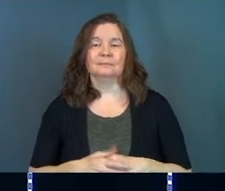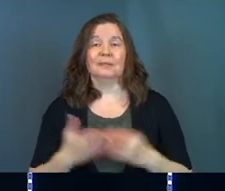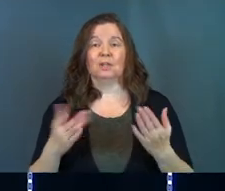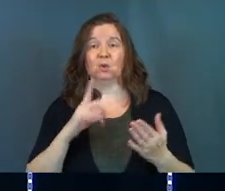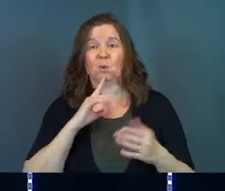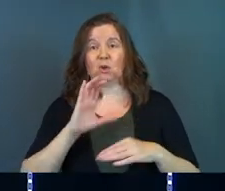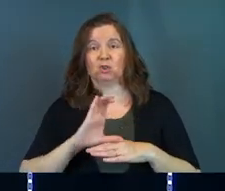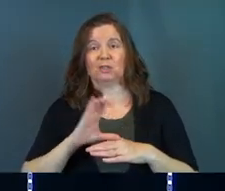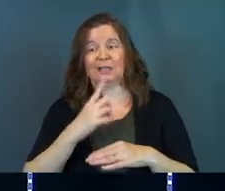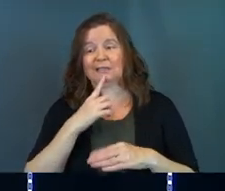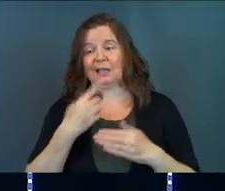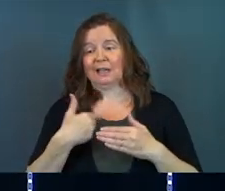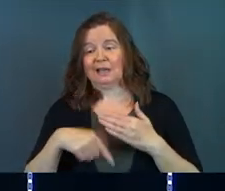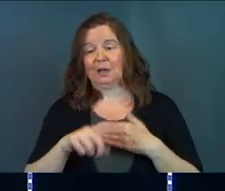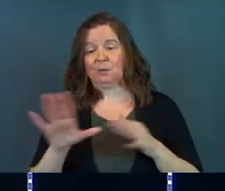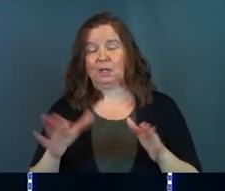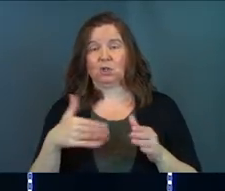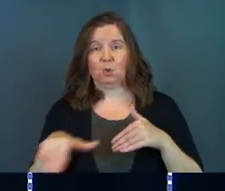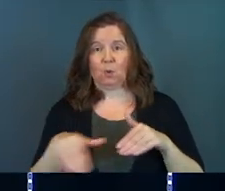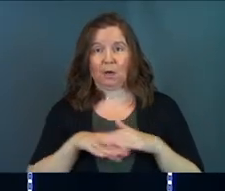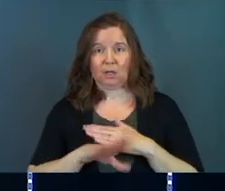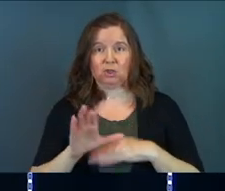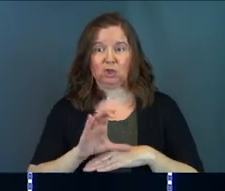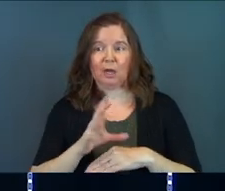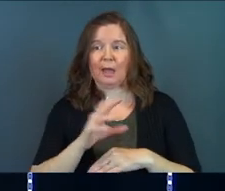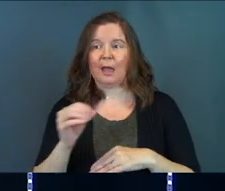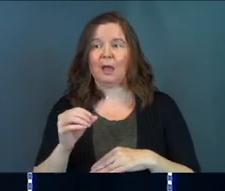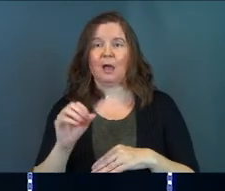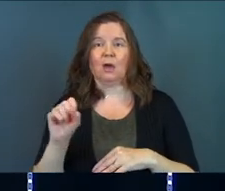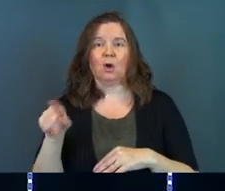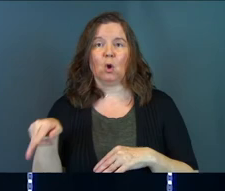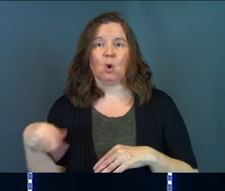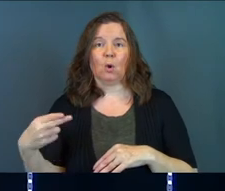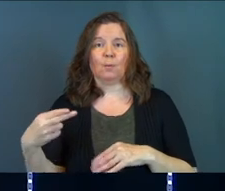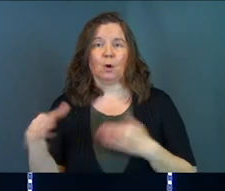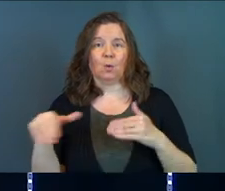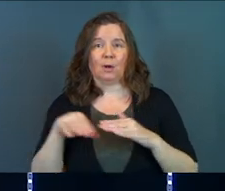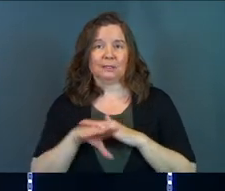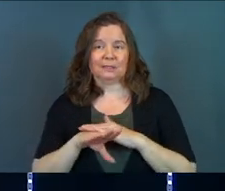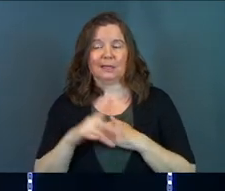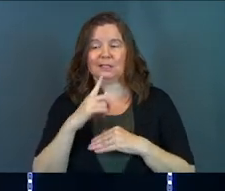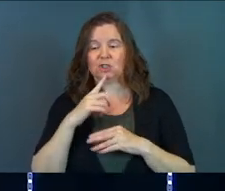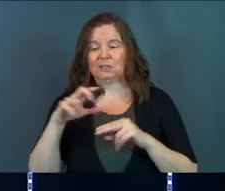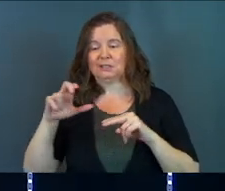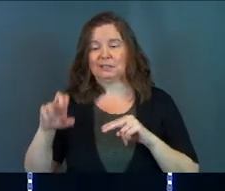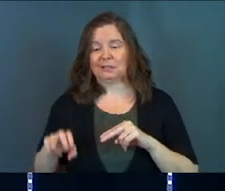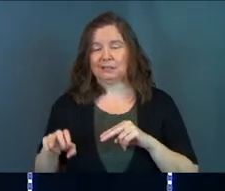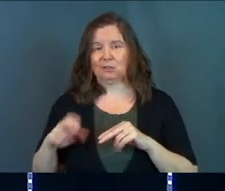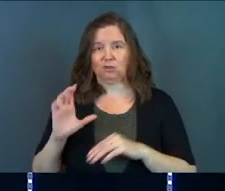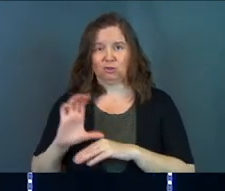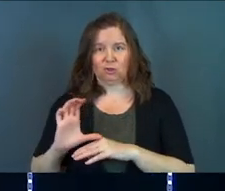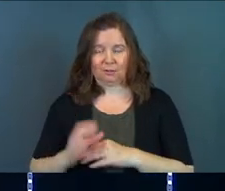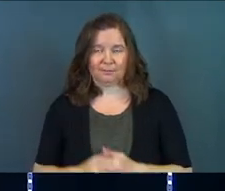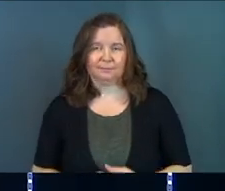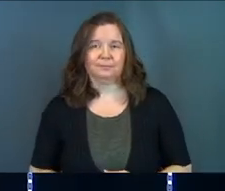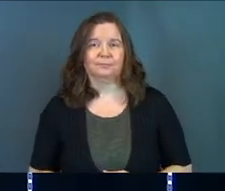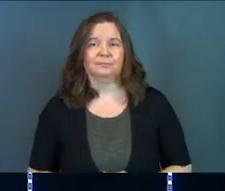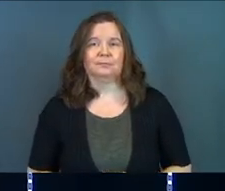Here you are in church, and let's say next Sunday you walk into church and Oprah walks in and she sits next to you in church.